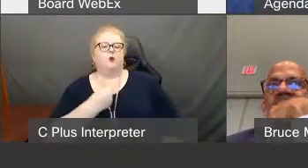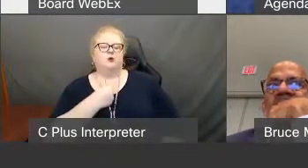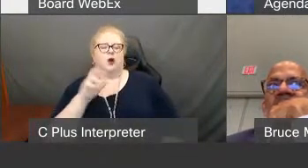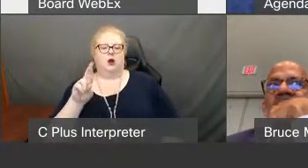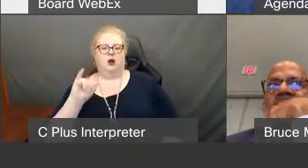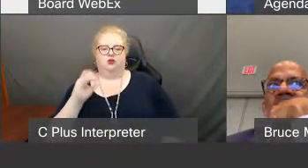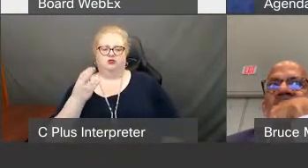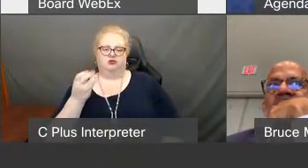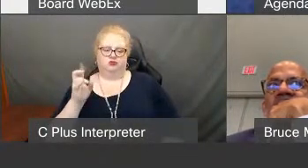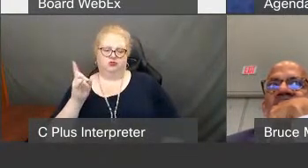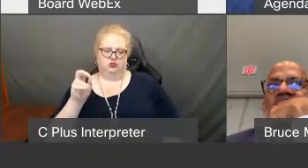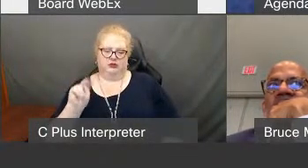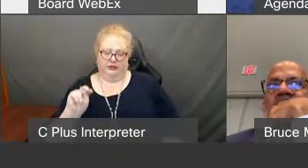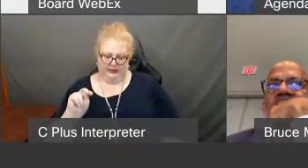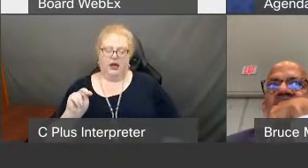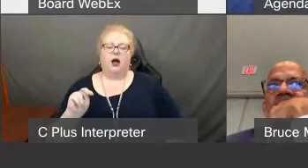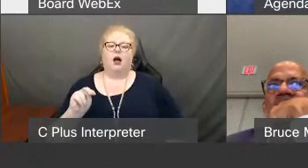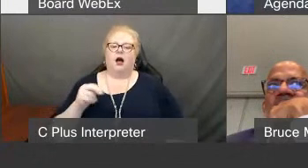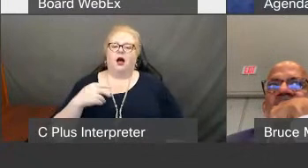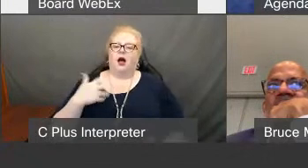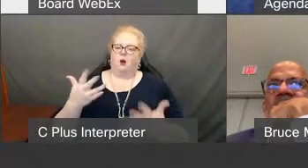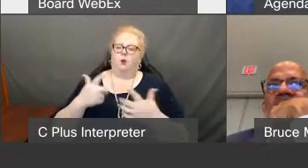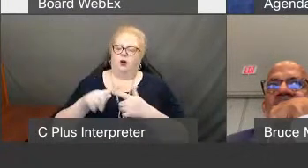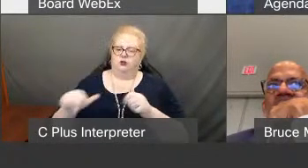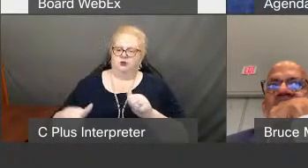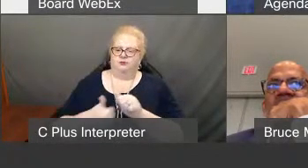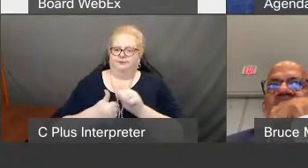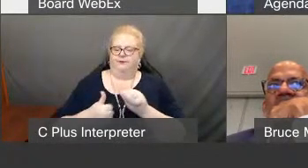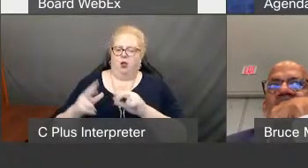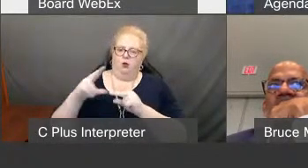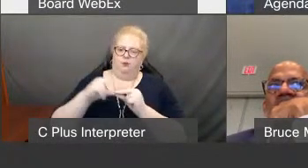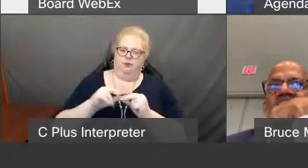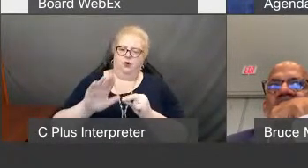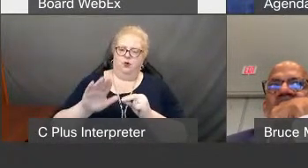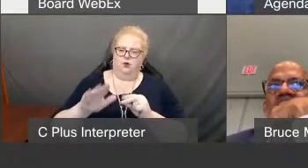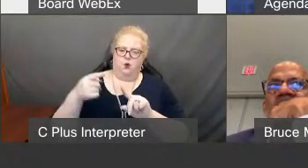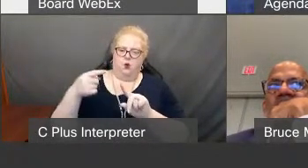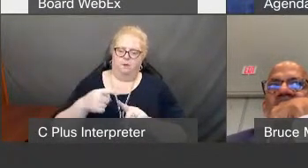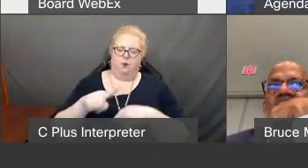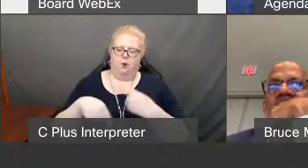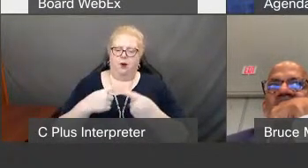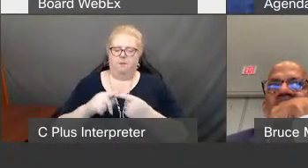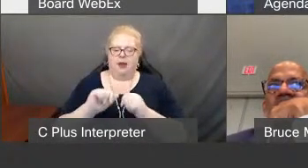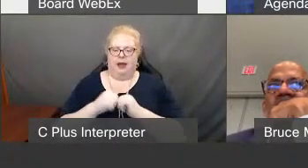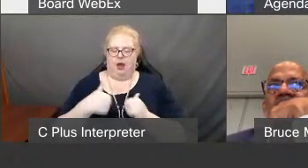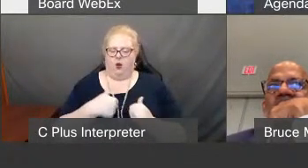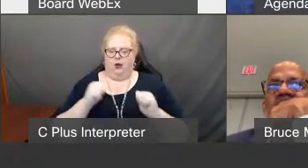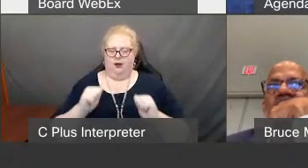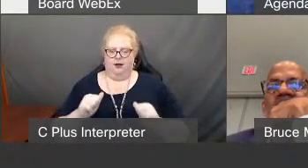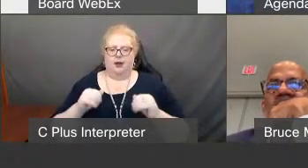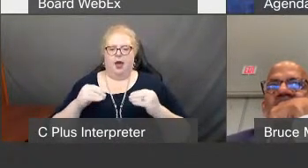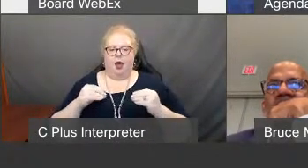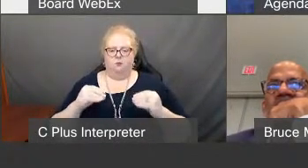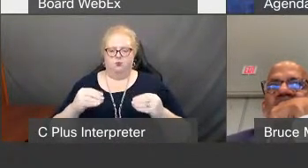your point about the recommendations from us with respect to how we move forward. And I would challenge